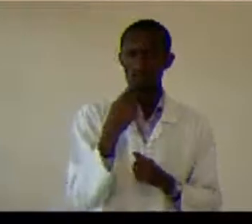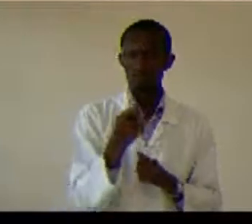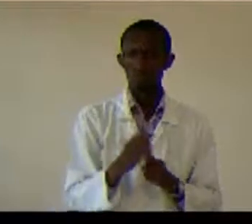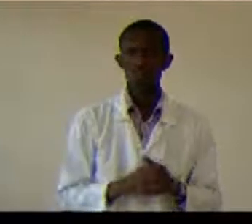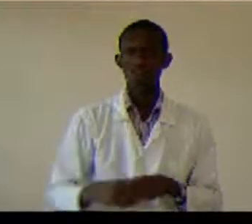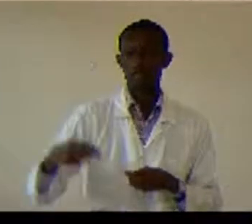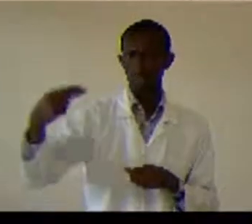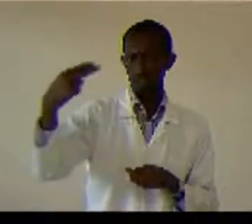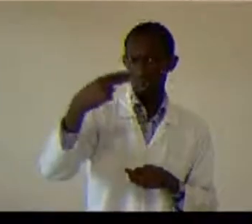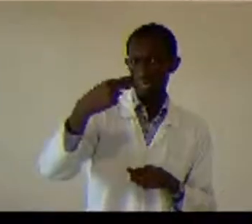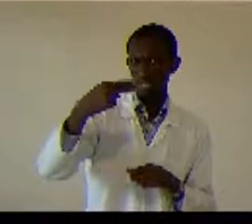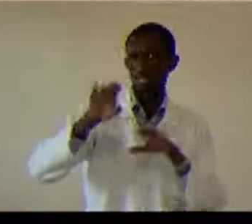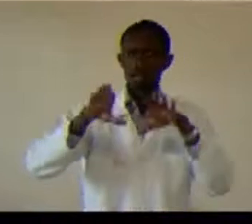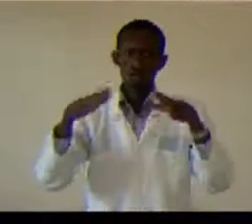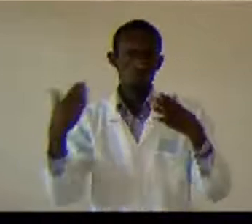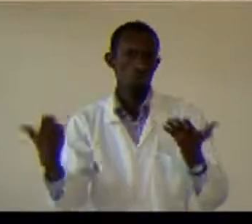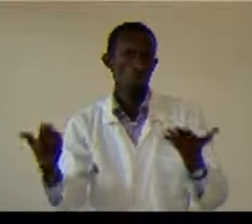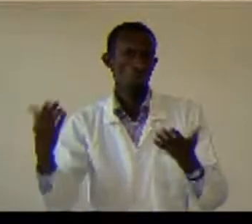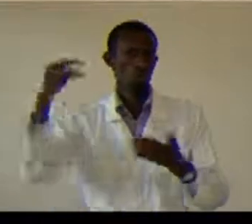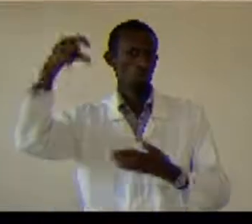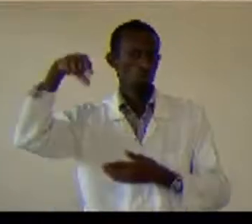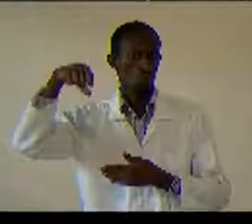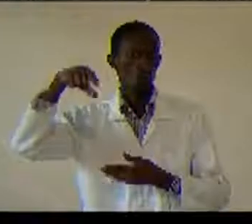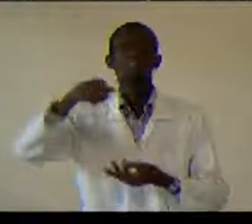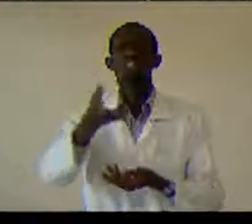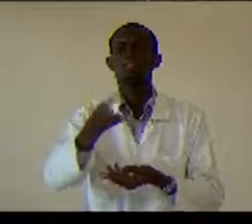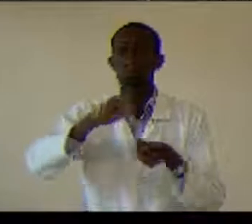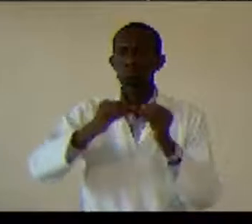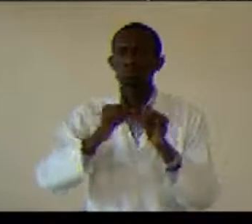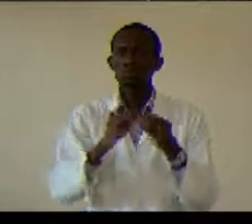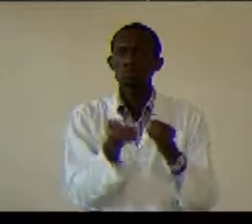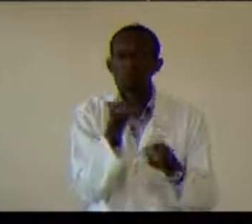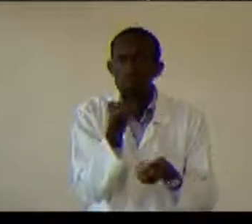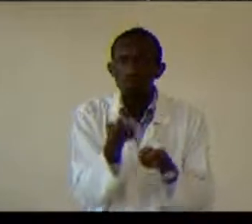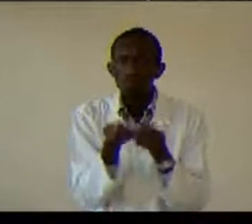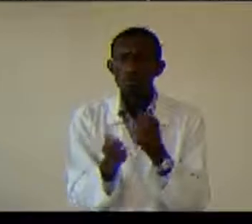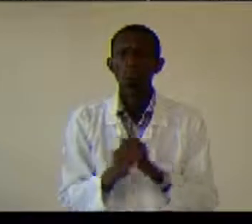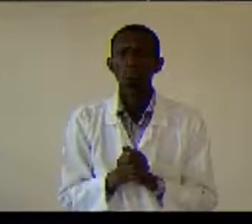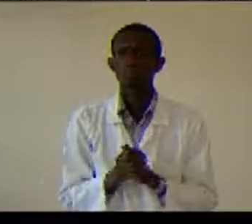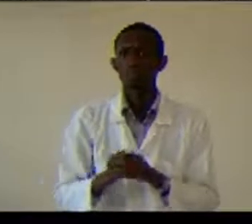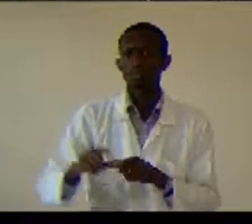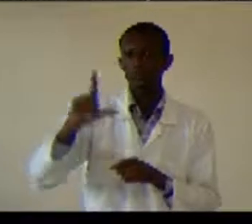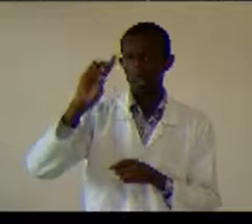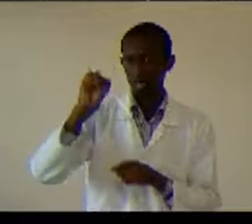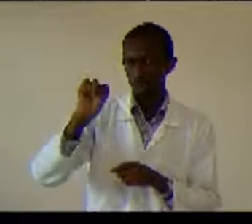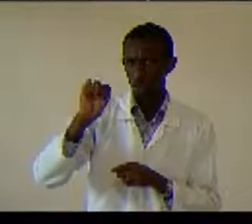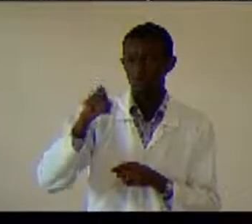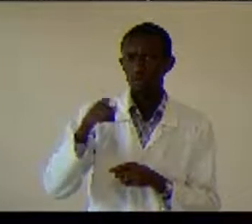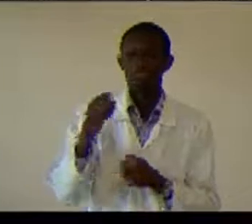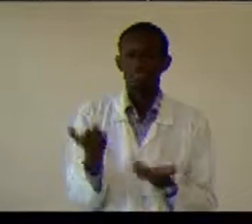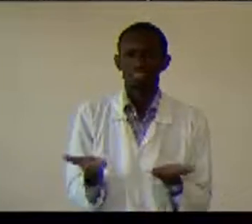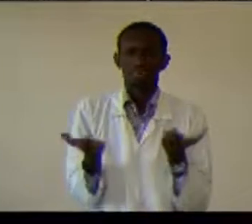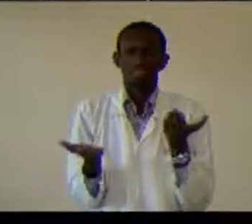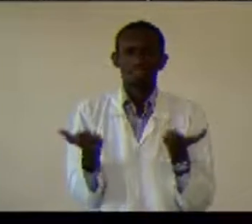H or Q is amount of heat. Okay? M is mass, and L is specific latent heat.